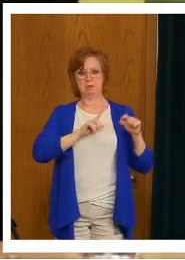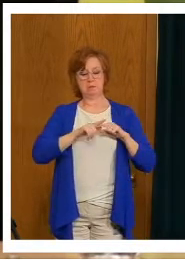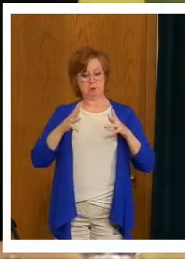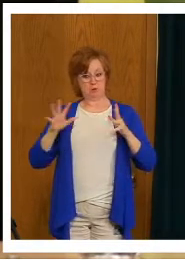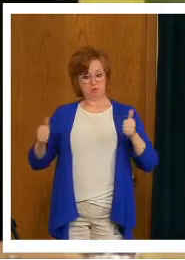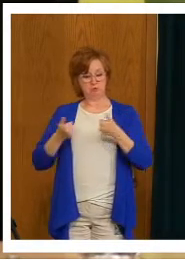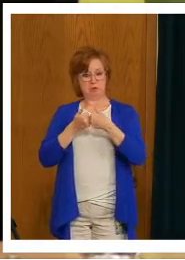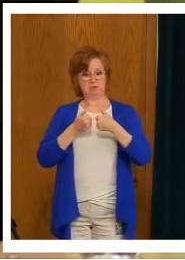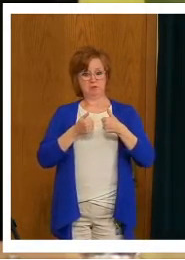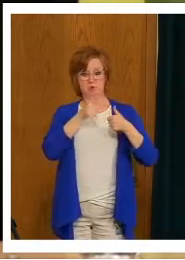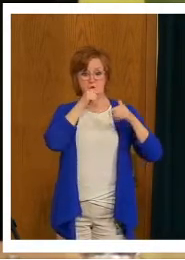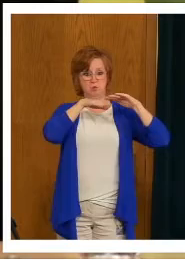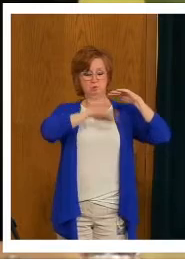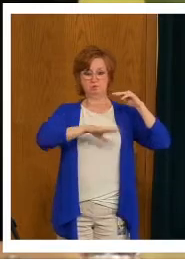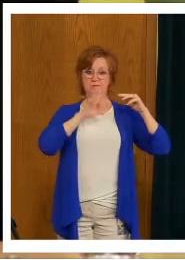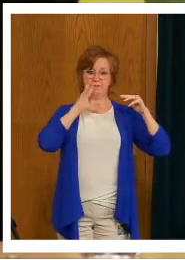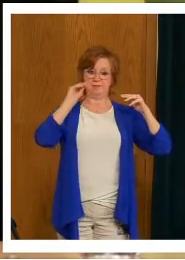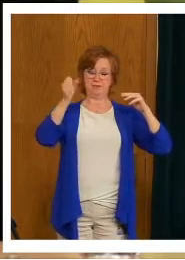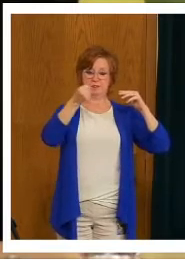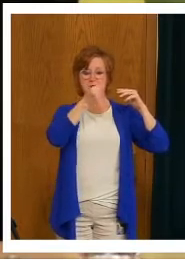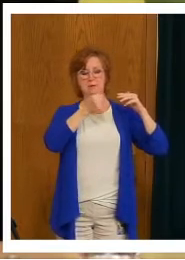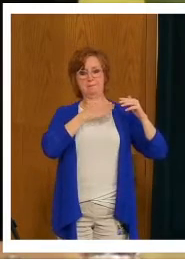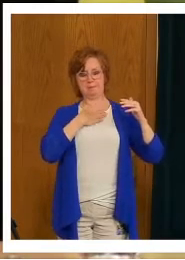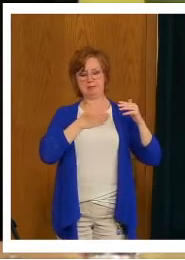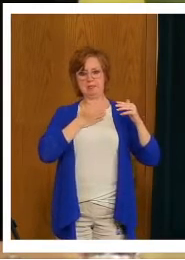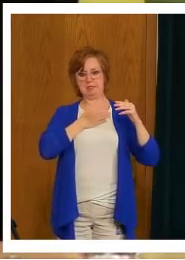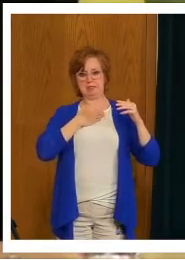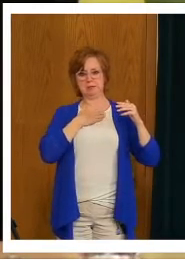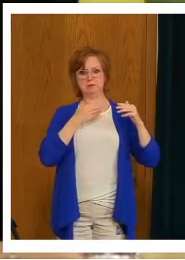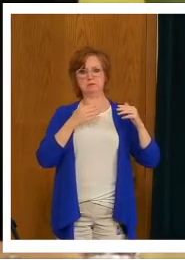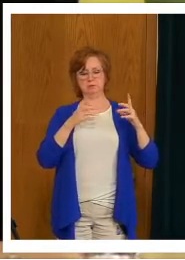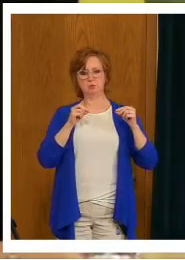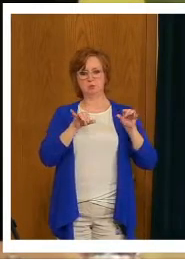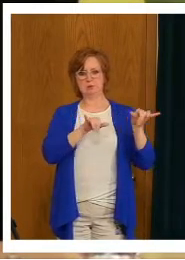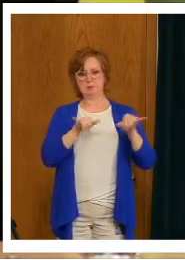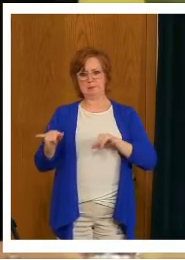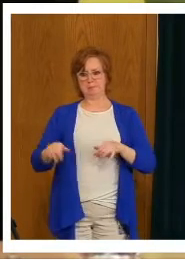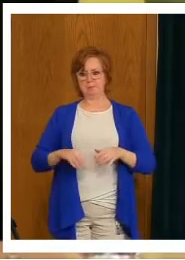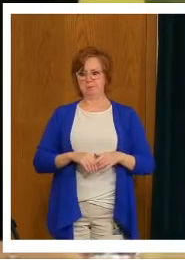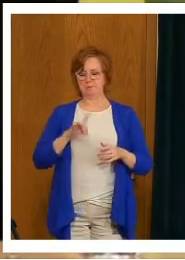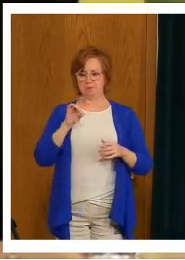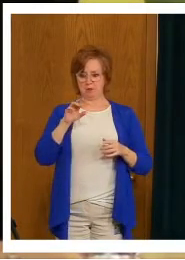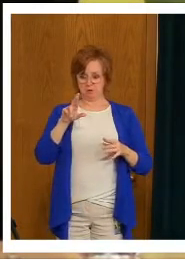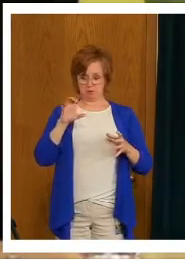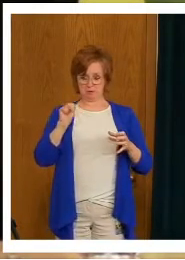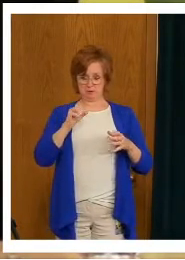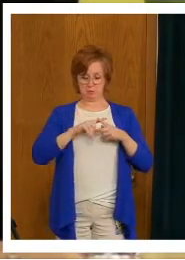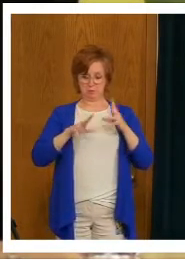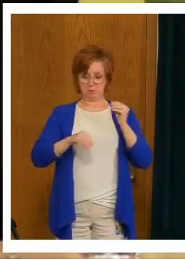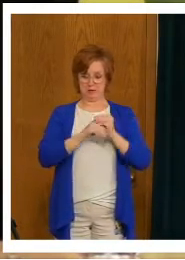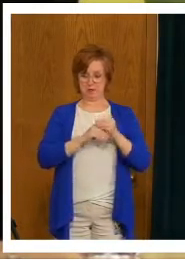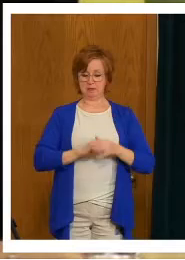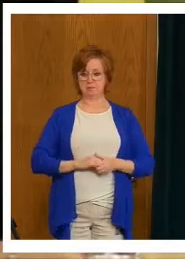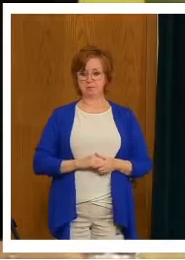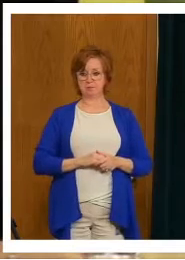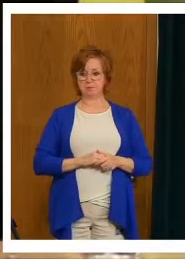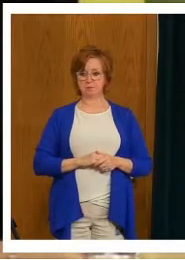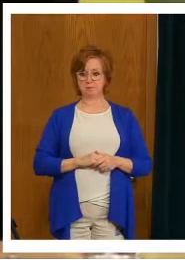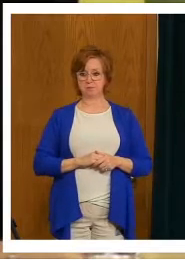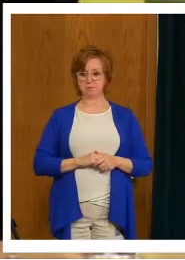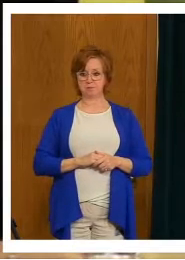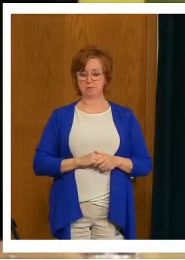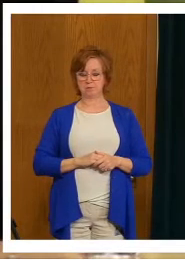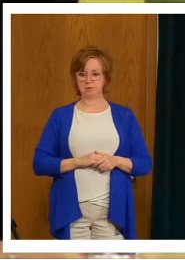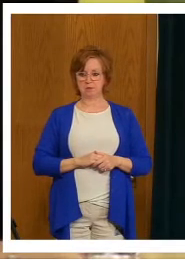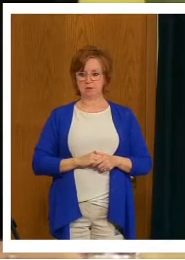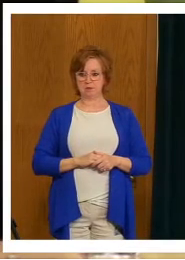those numbers that our parents and our grandparents have hit. Dr. Shahab, do you have some additional comments on that in a general way?